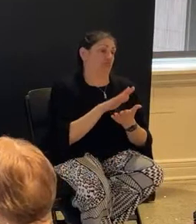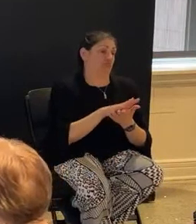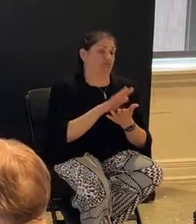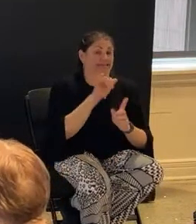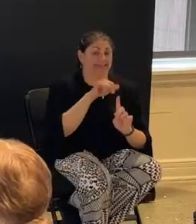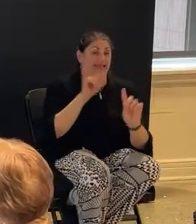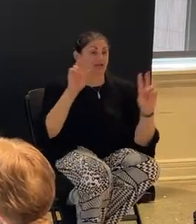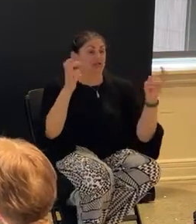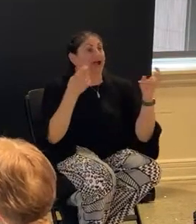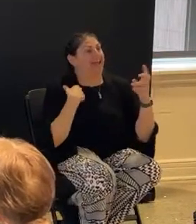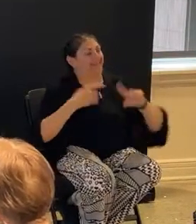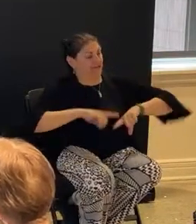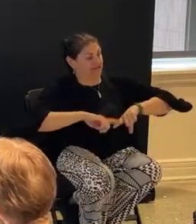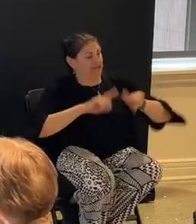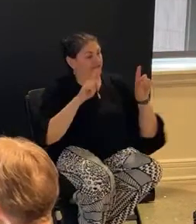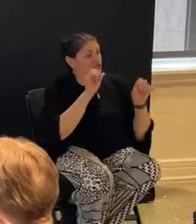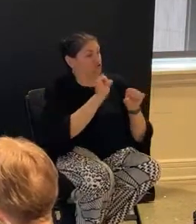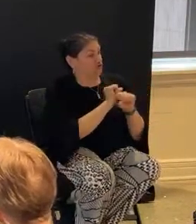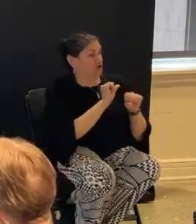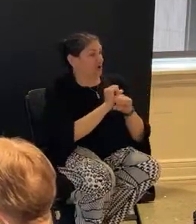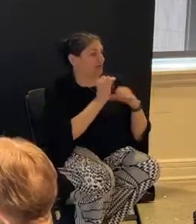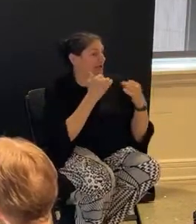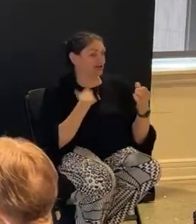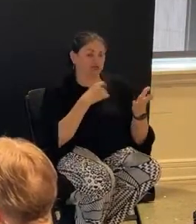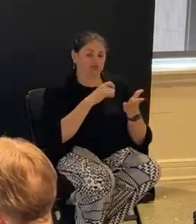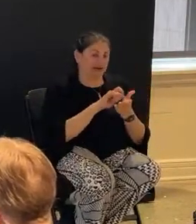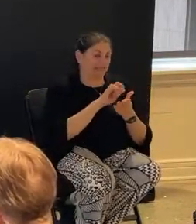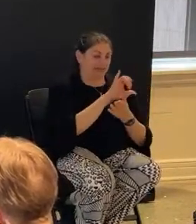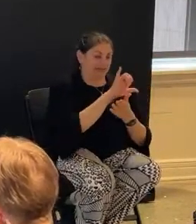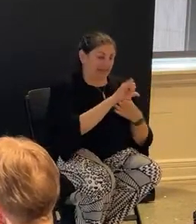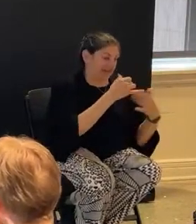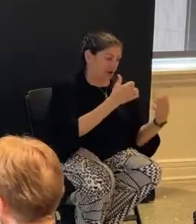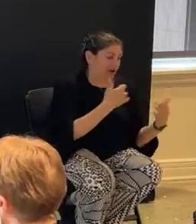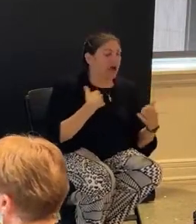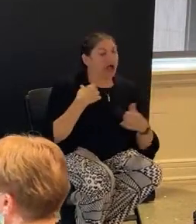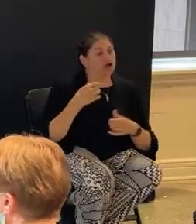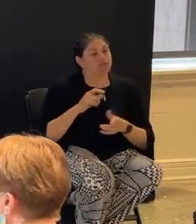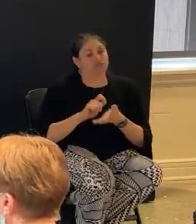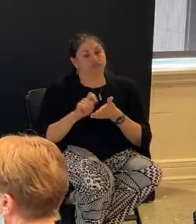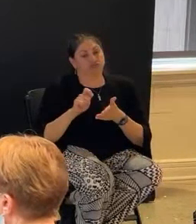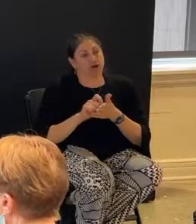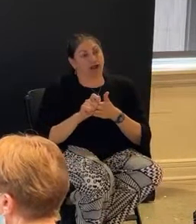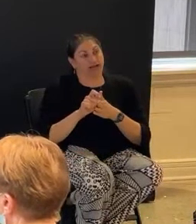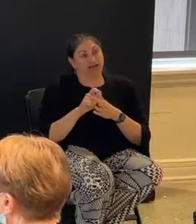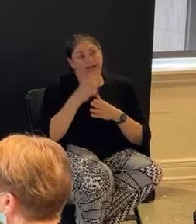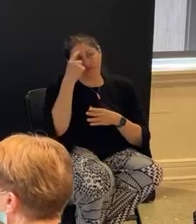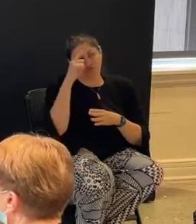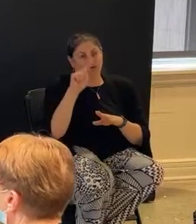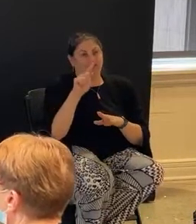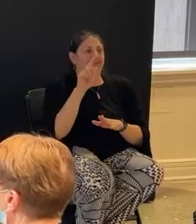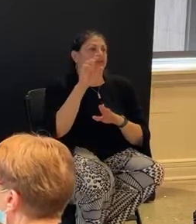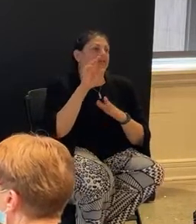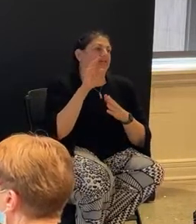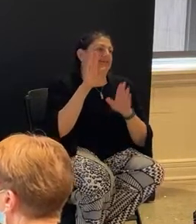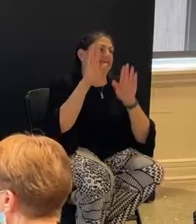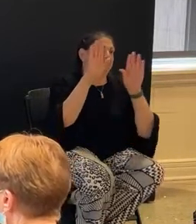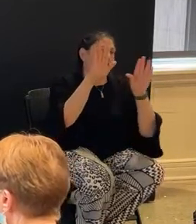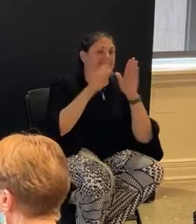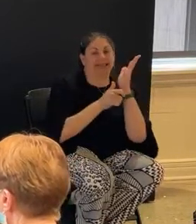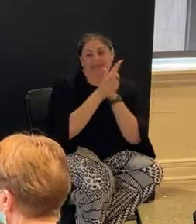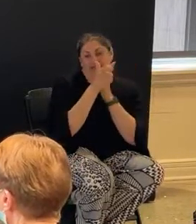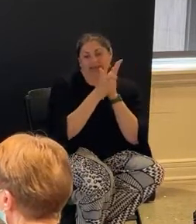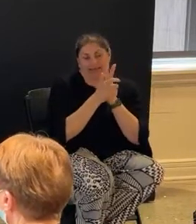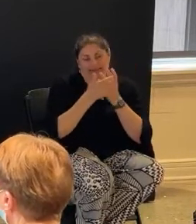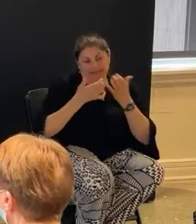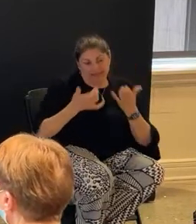now, so I don't write about that so much. I write features for our Sunday magazine, and my rule of thumb now